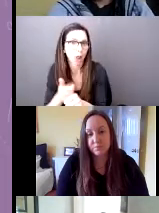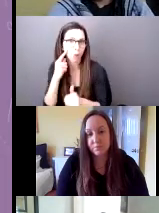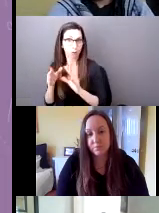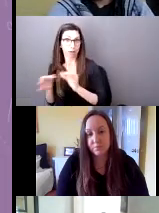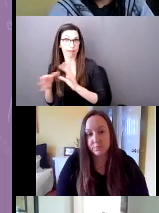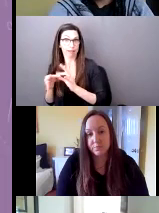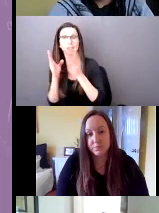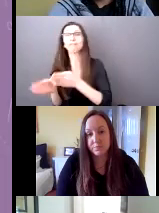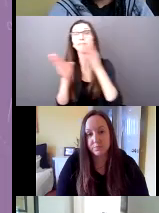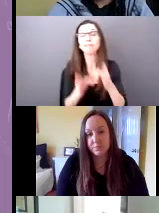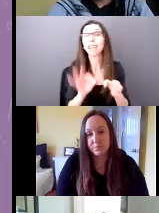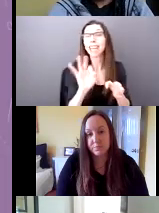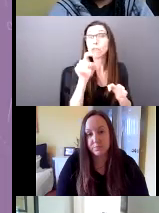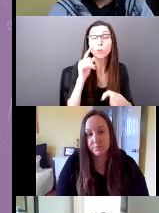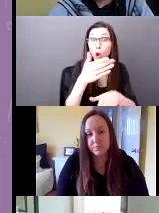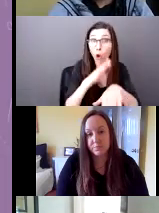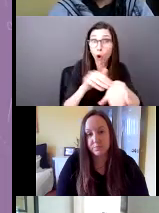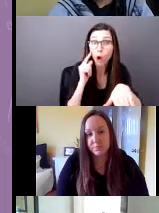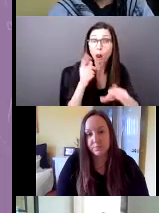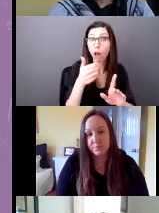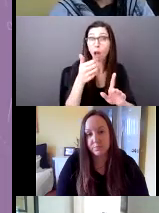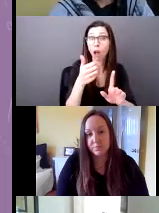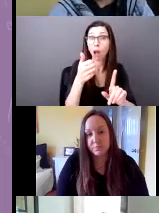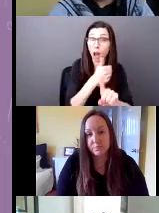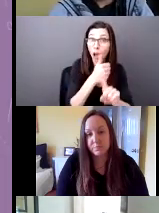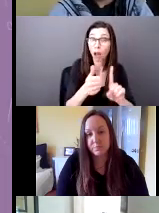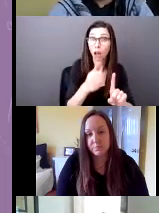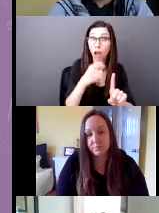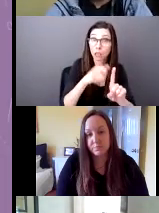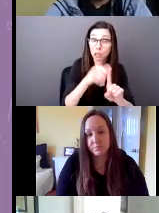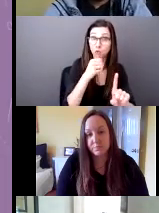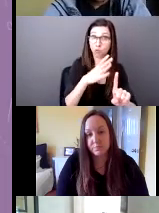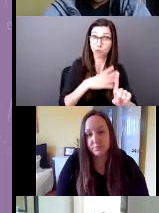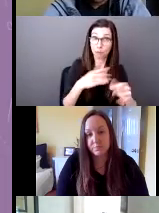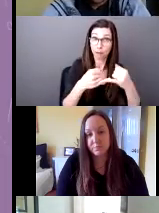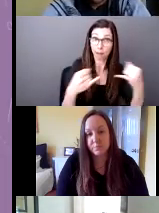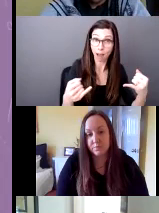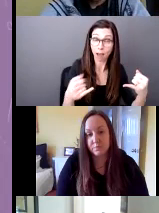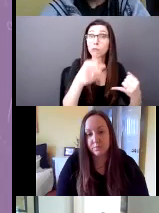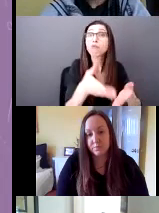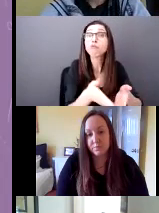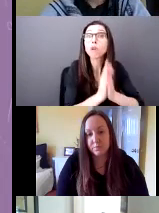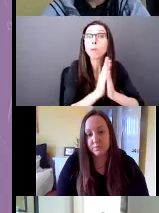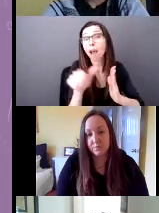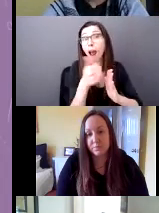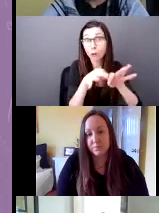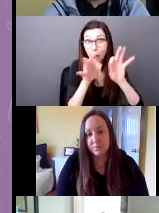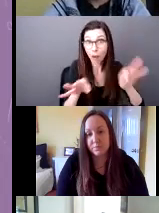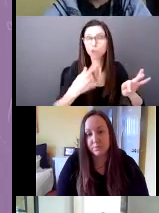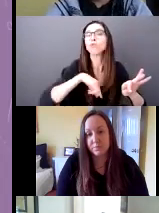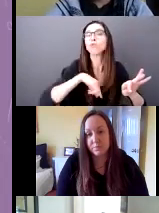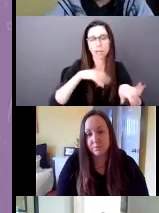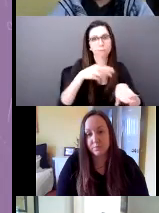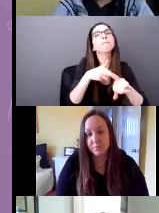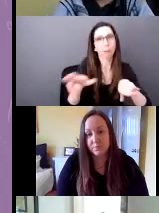Assaulted Women's Helpline and you request a French speaker, we will then direct your call to the FemAid line, because they will do the same